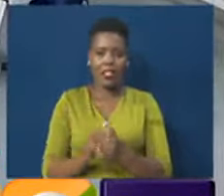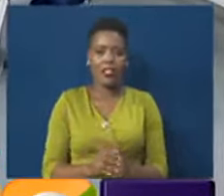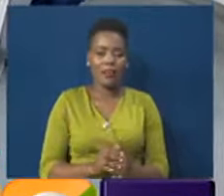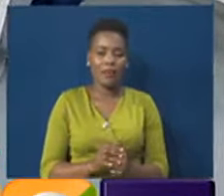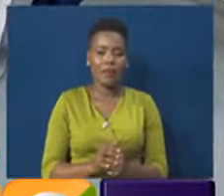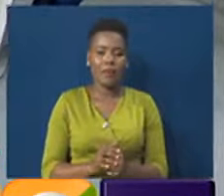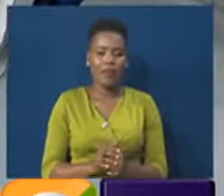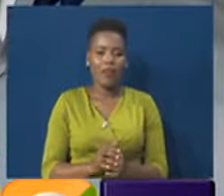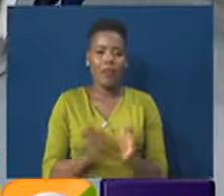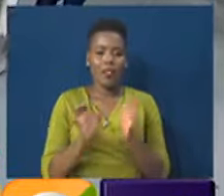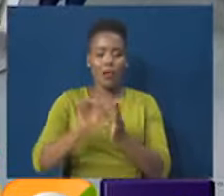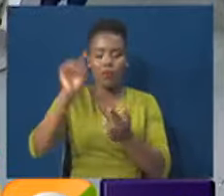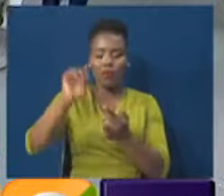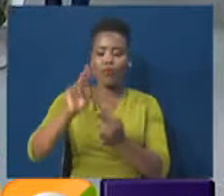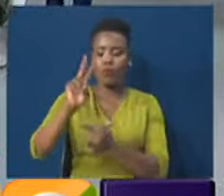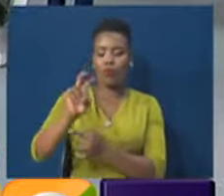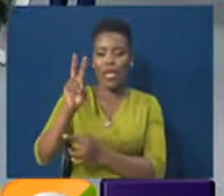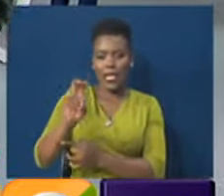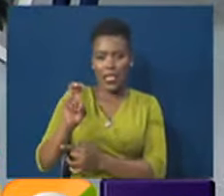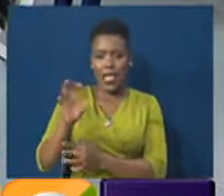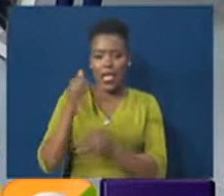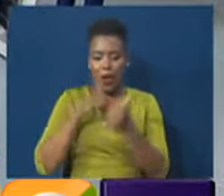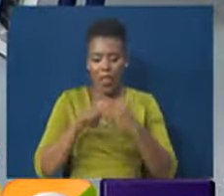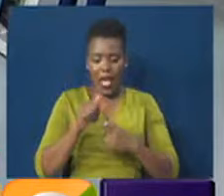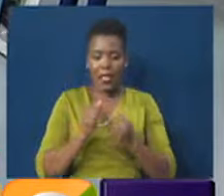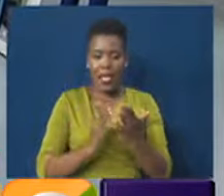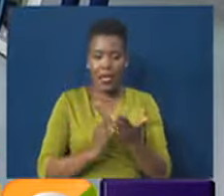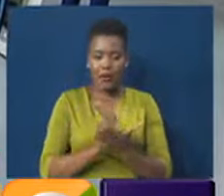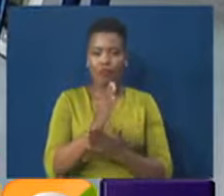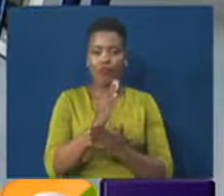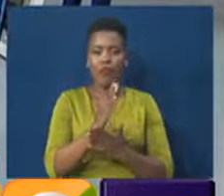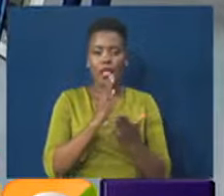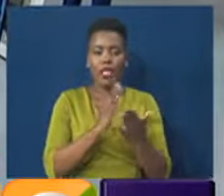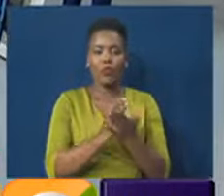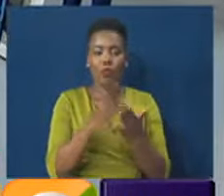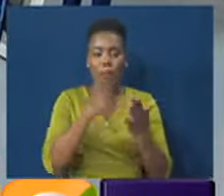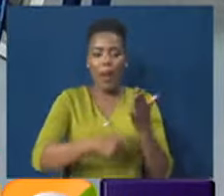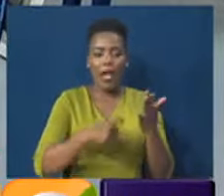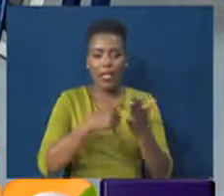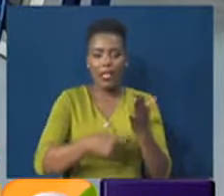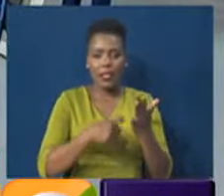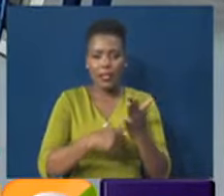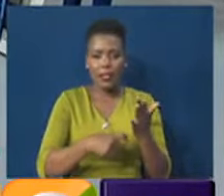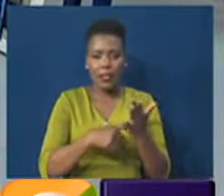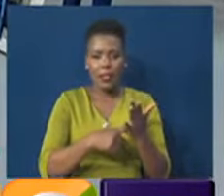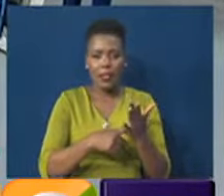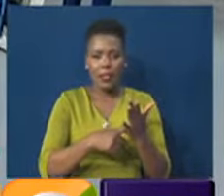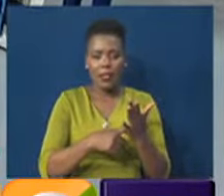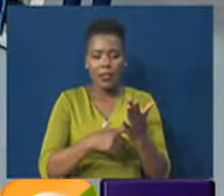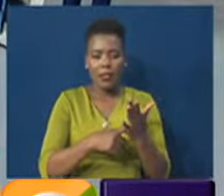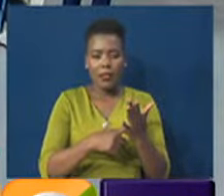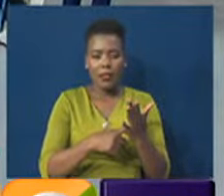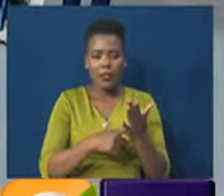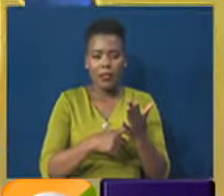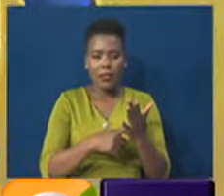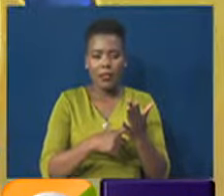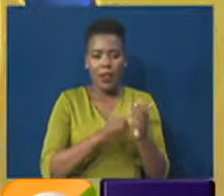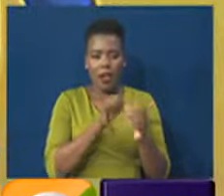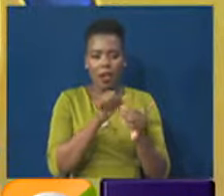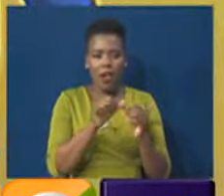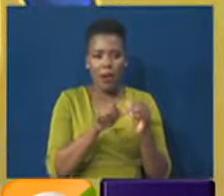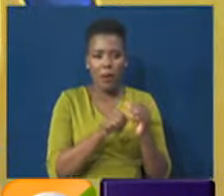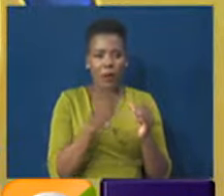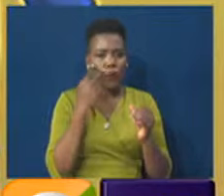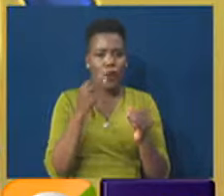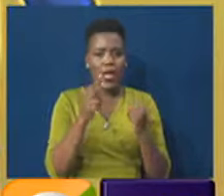Let us put a subsidy of like 20 shillings there. So the actual price, the real price, because it was still subsidy was coming from the pockets of Kenyans, was somewhere in the region of